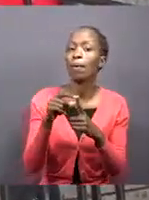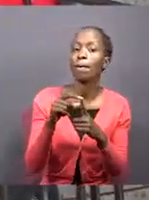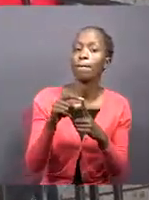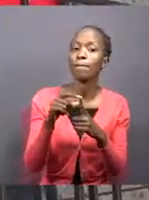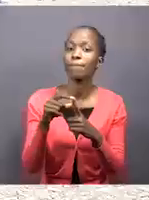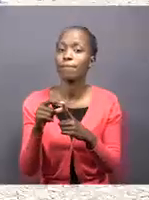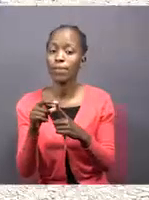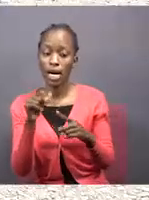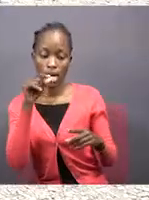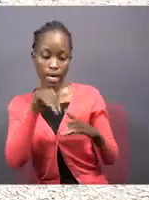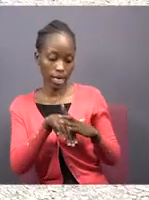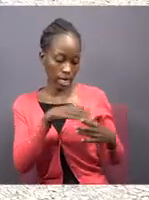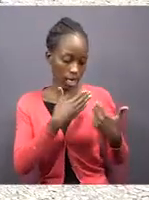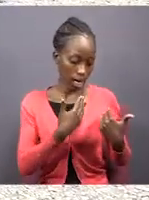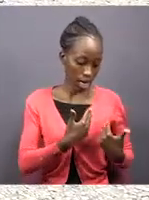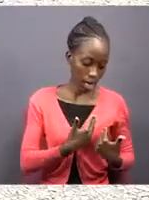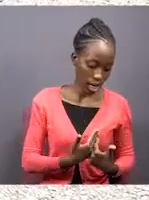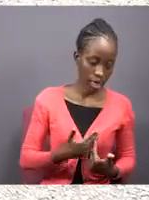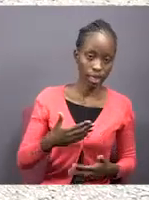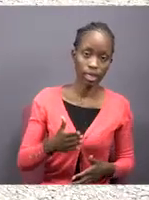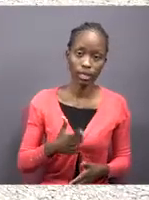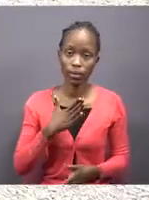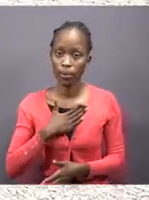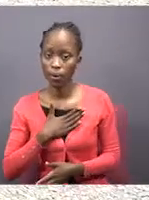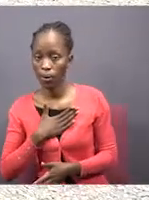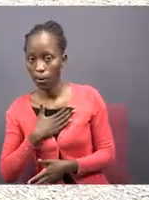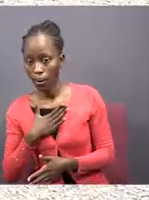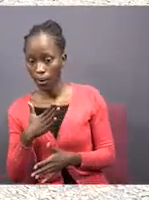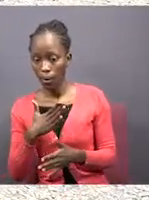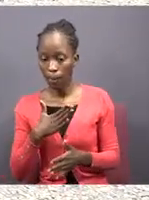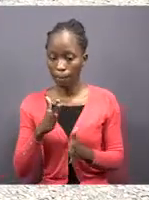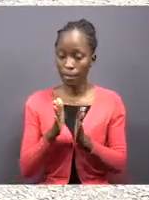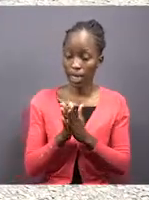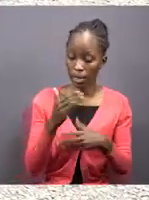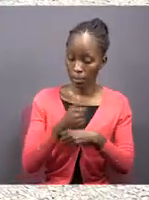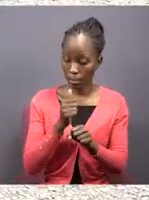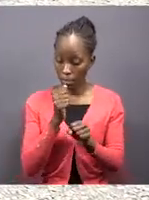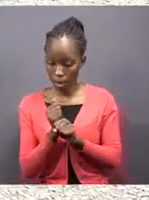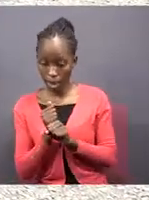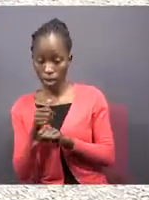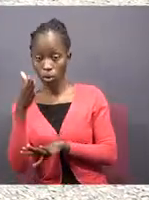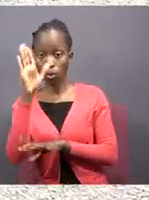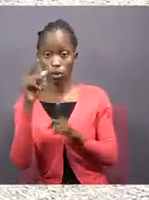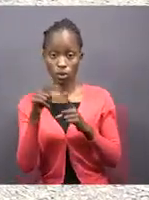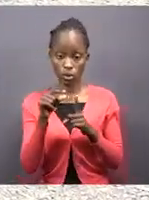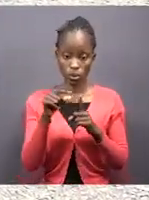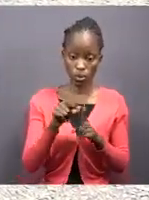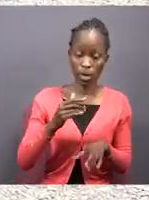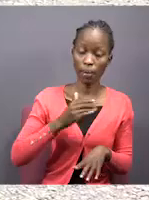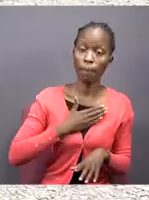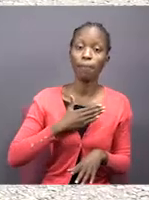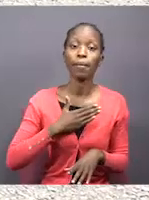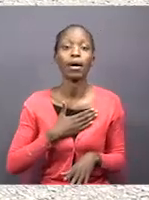my heart. I'm making it mine right from